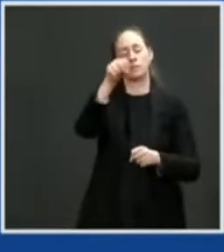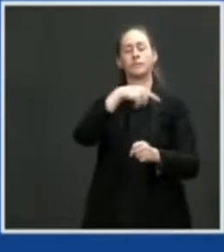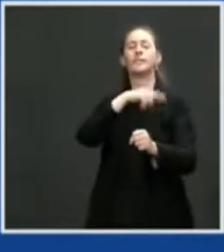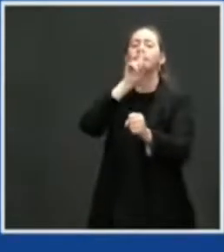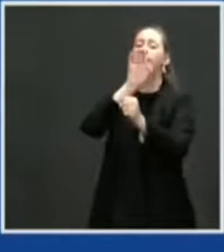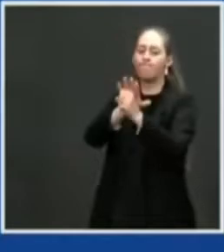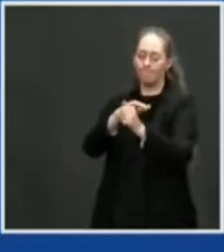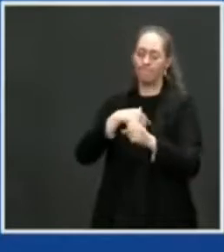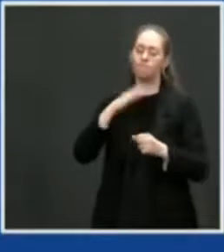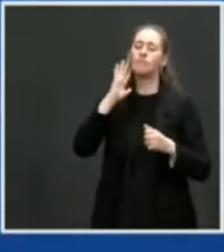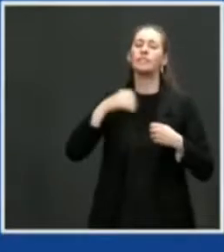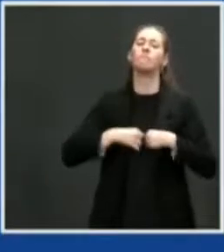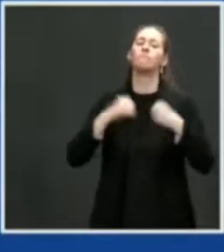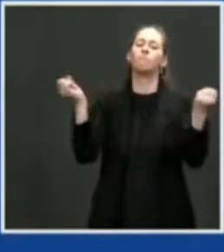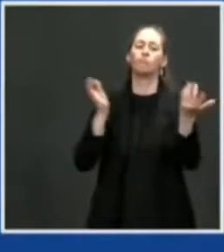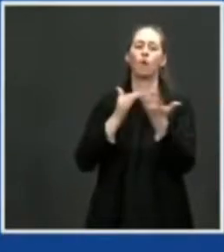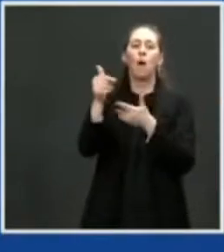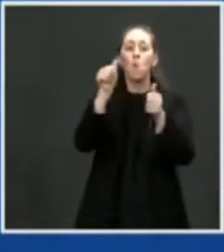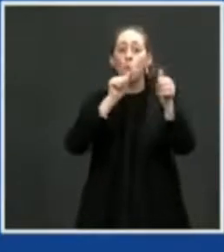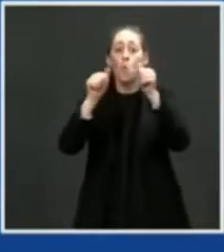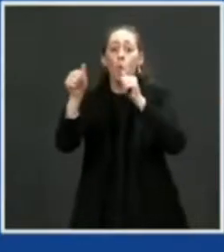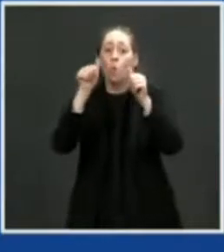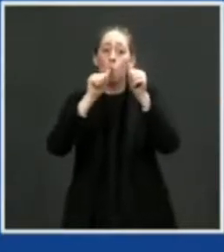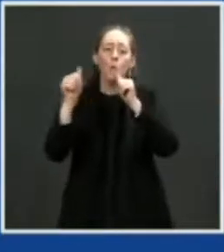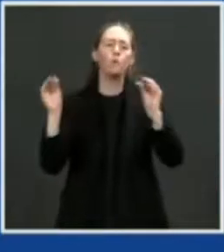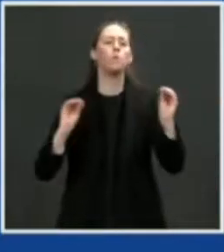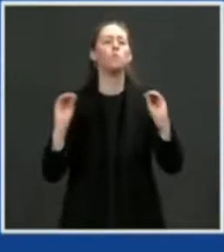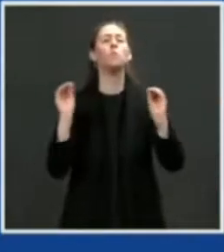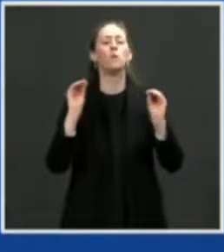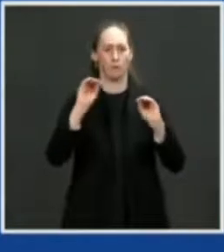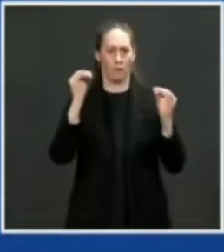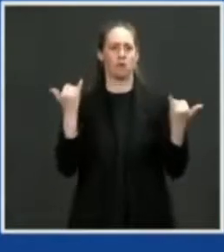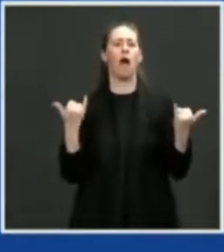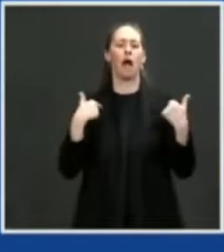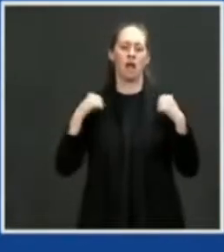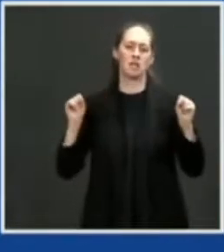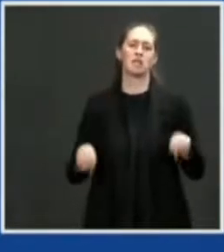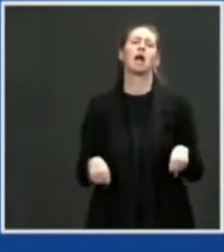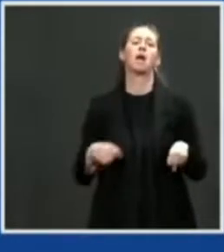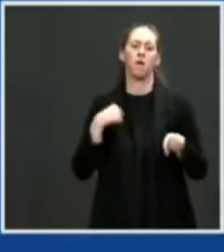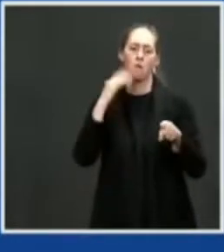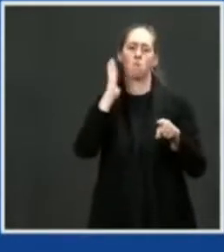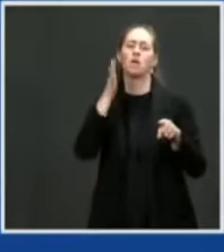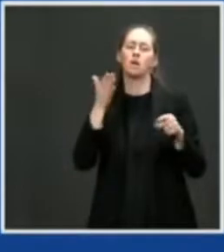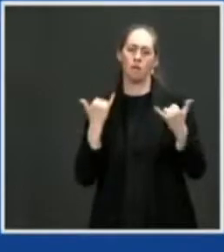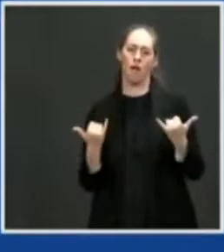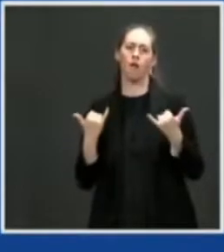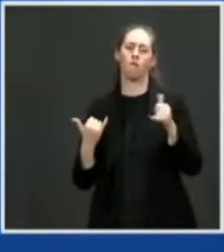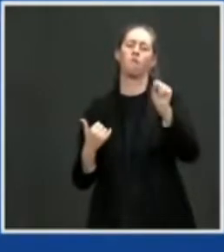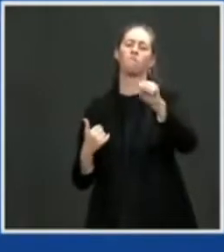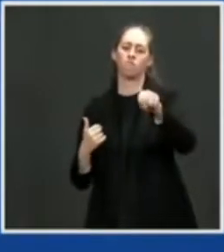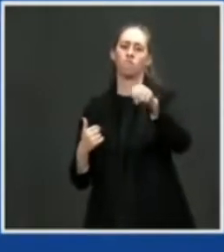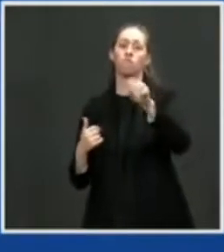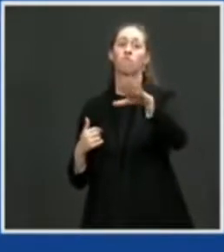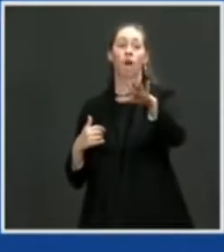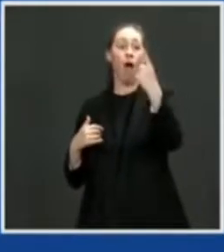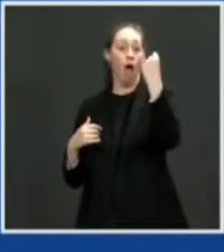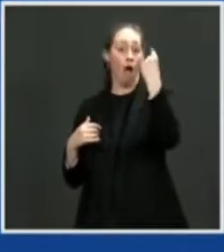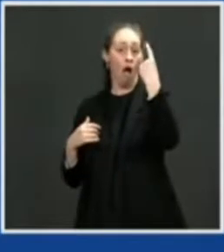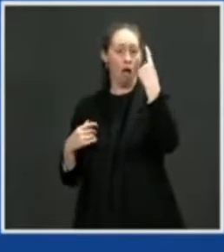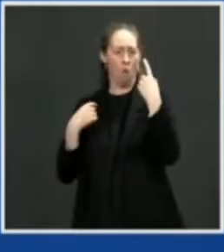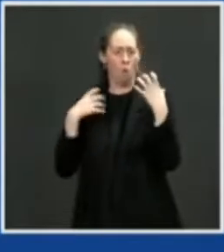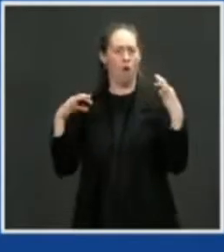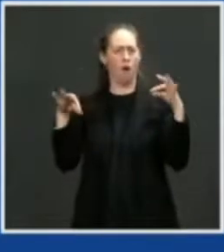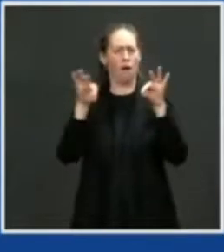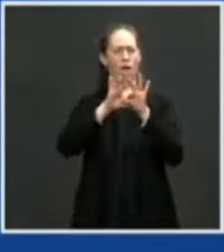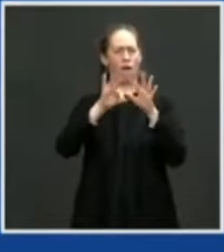to be able to implement. If what I we're remember doing this right now. conversation, And one of the reasons I haven't gone down, all my